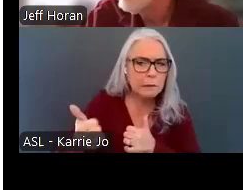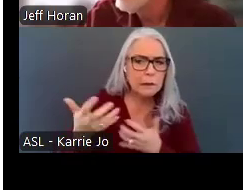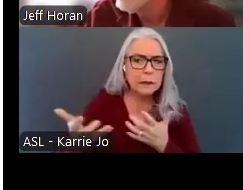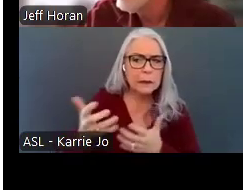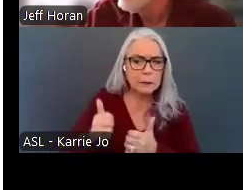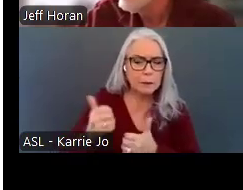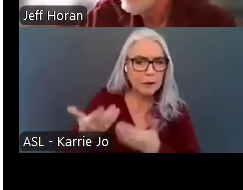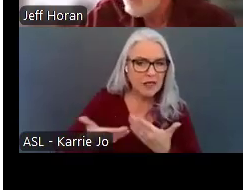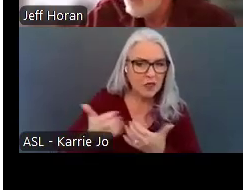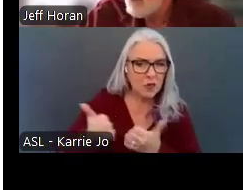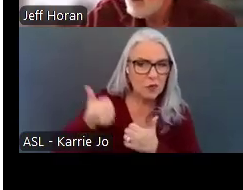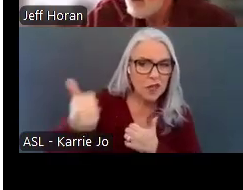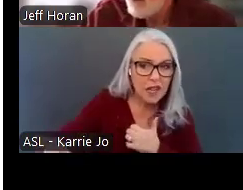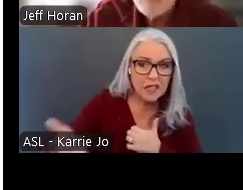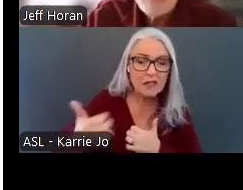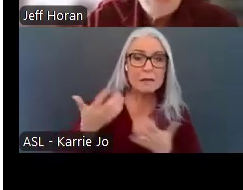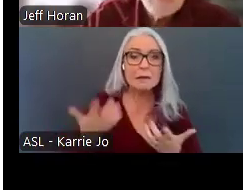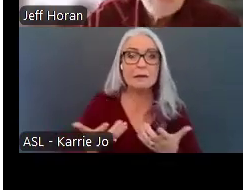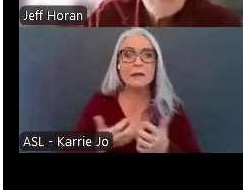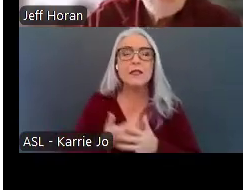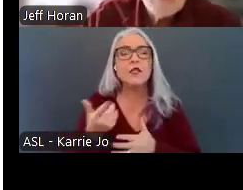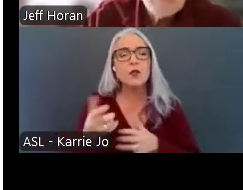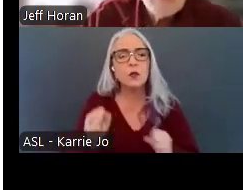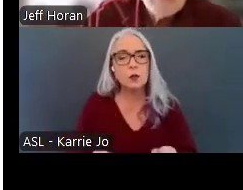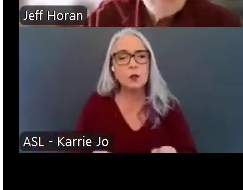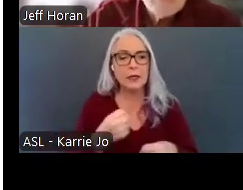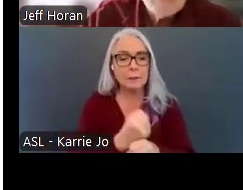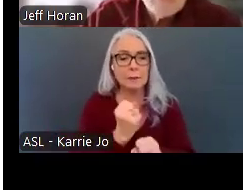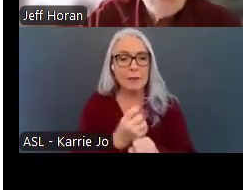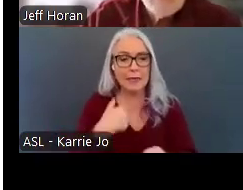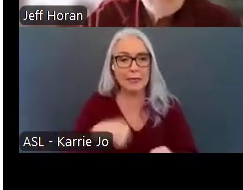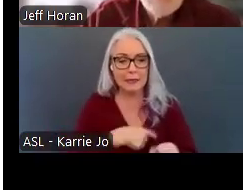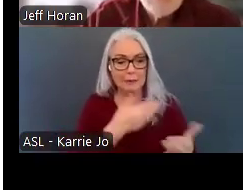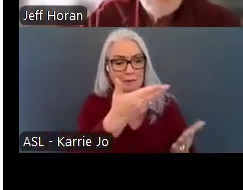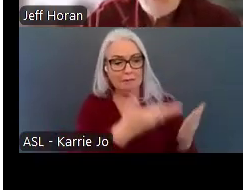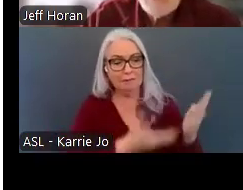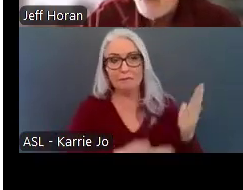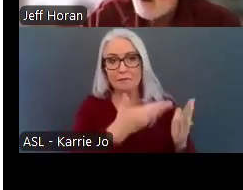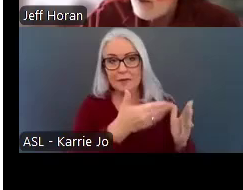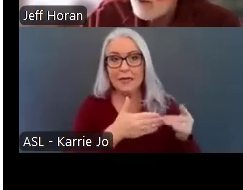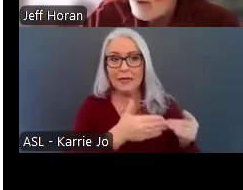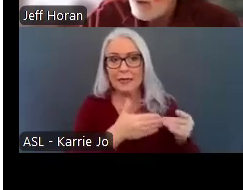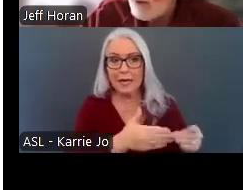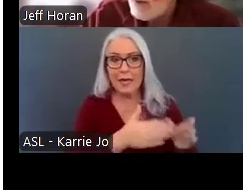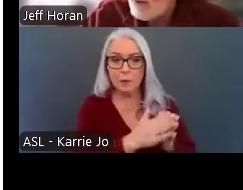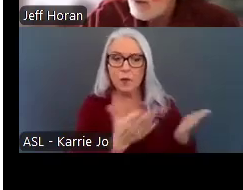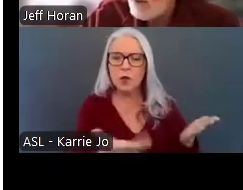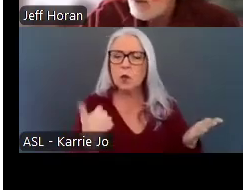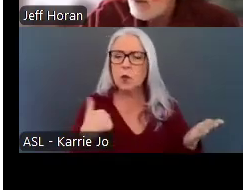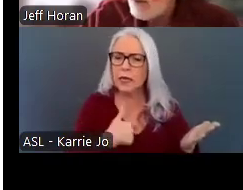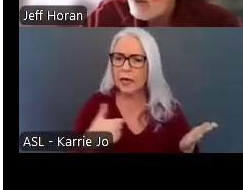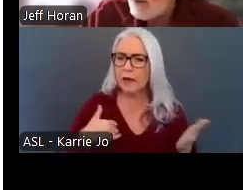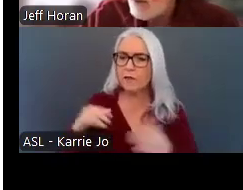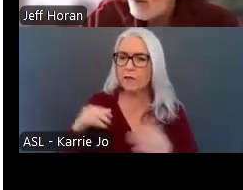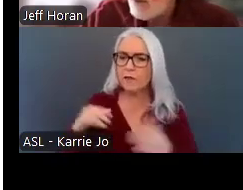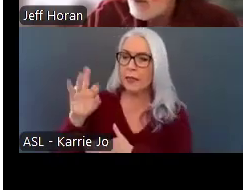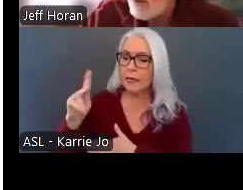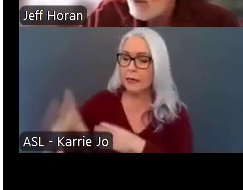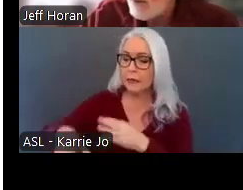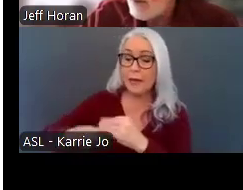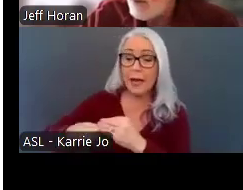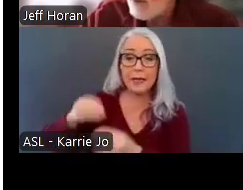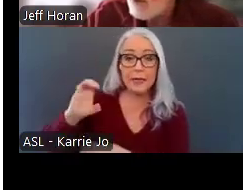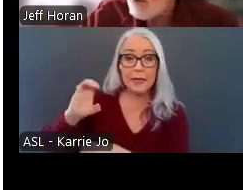to that first slide, can be steep. So we created this guidebook that should have the link in the chat. This guidebook, we